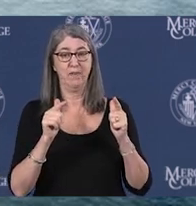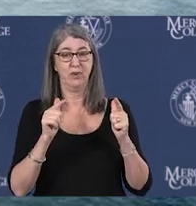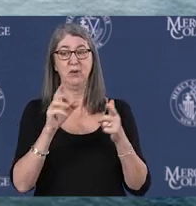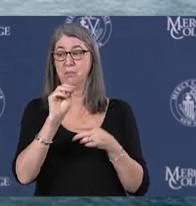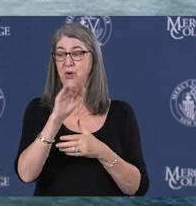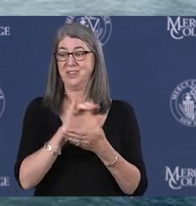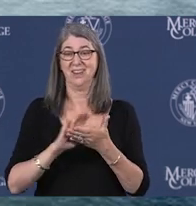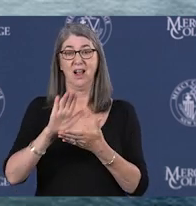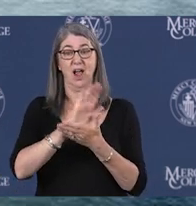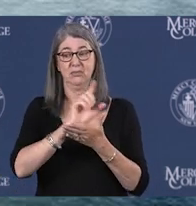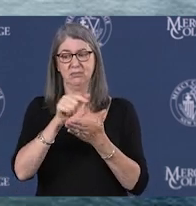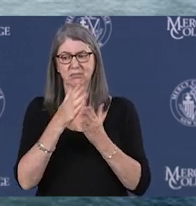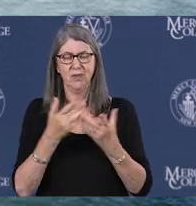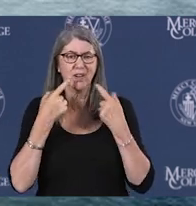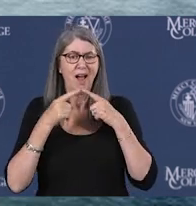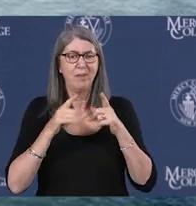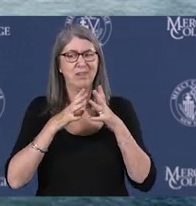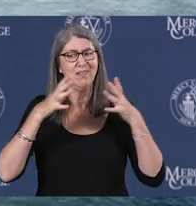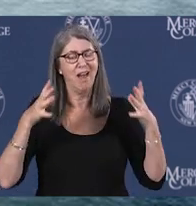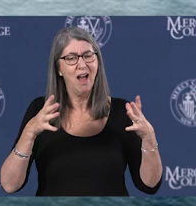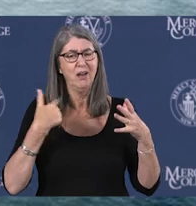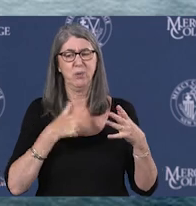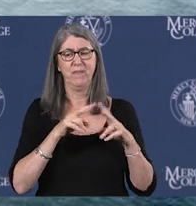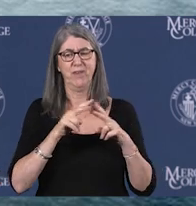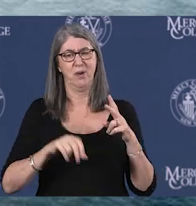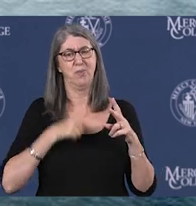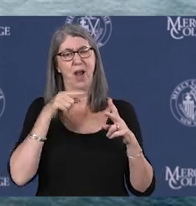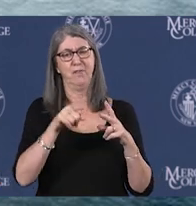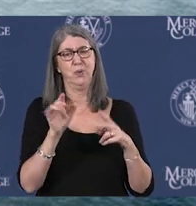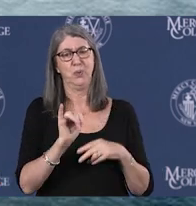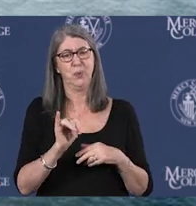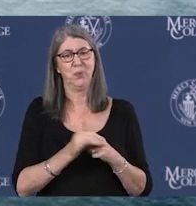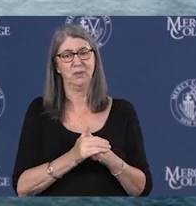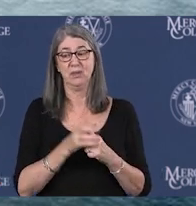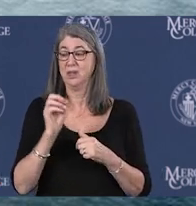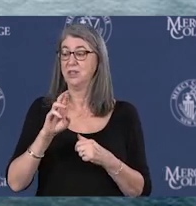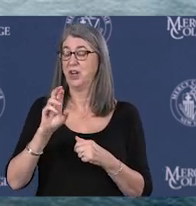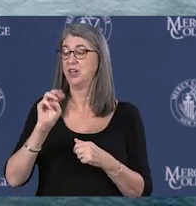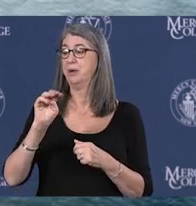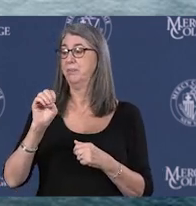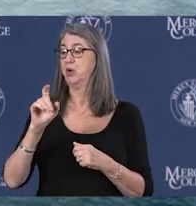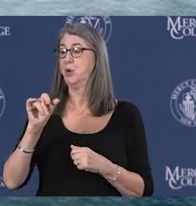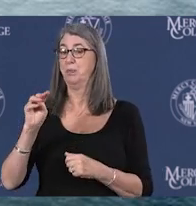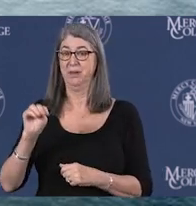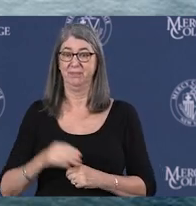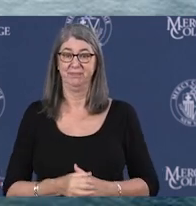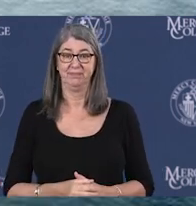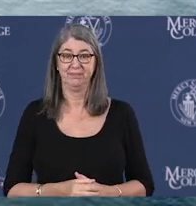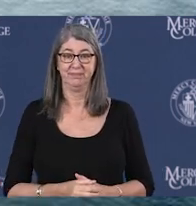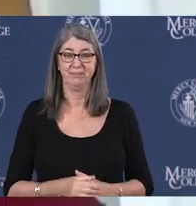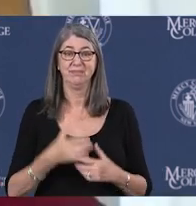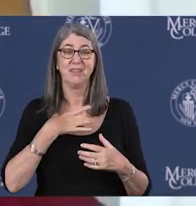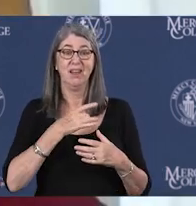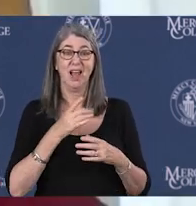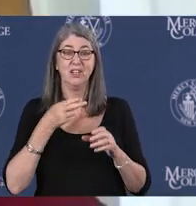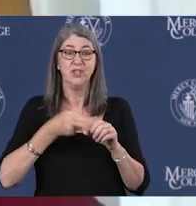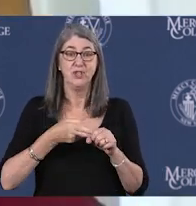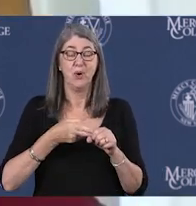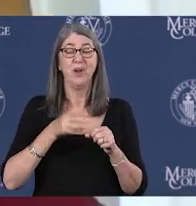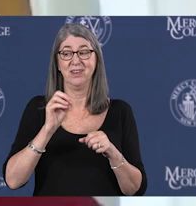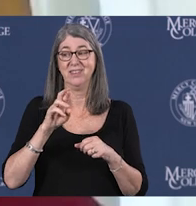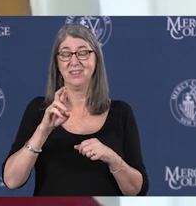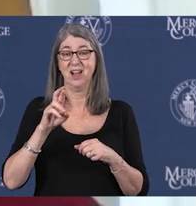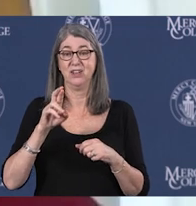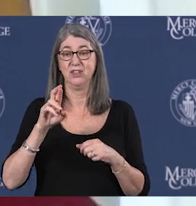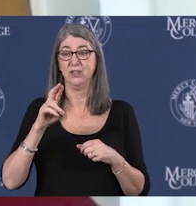College graduates. You've accomplished a great deal, and we're very proud of you too. Now, Dr. Koopmans. I would like to join Dr.